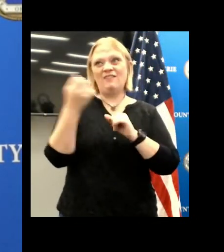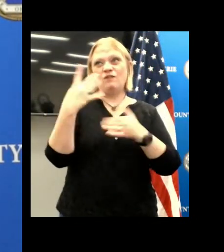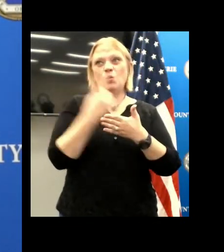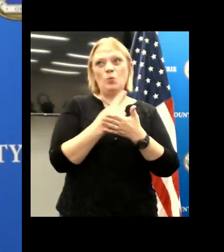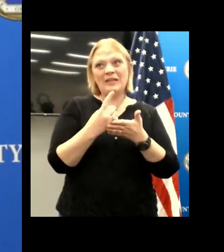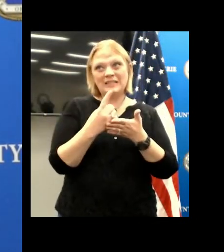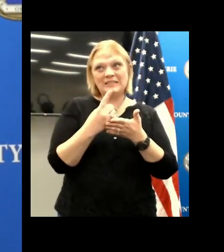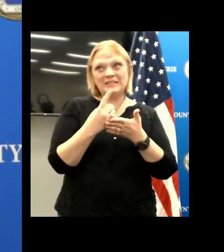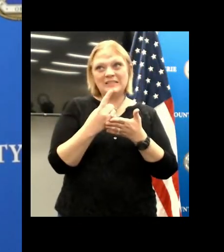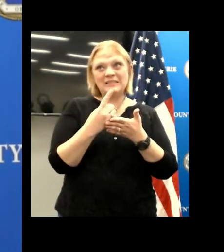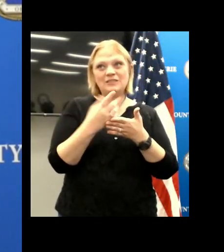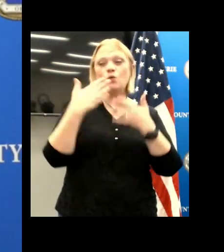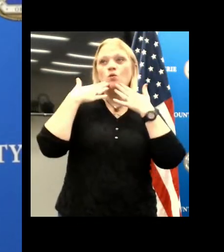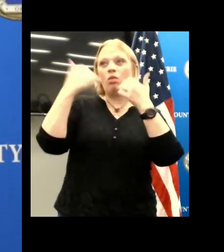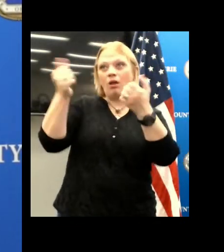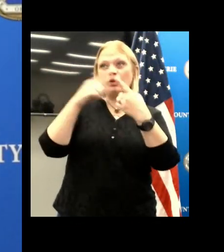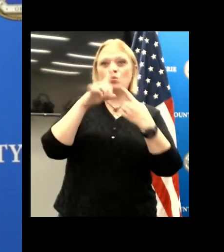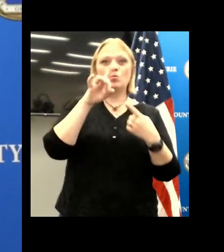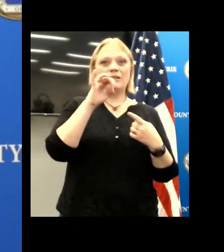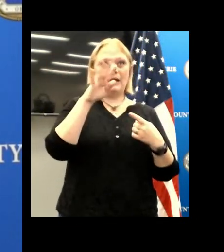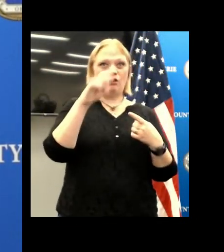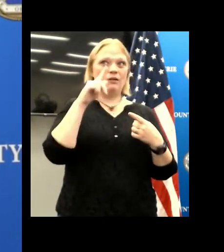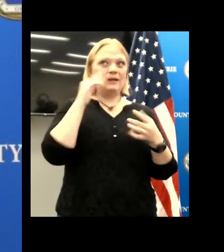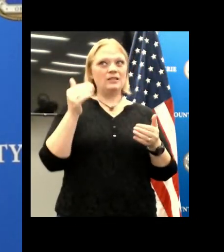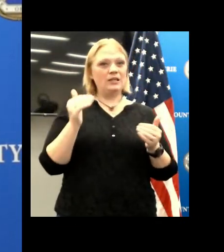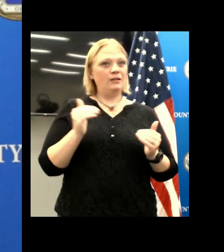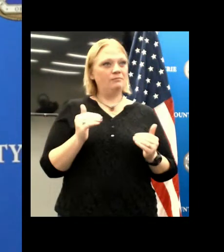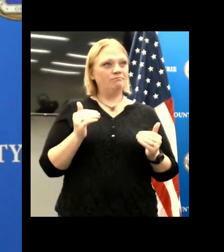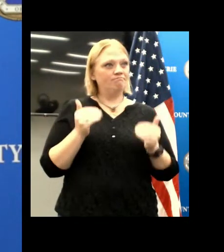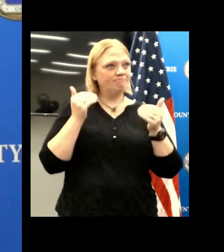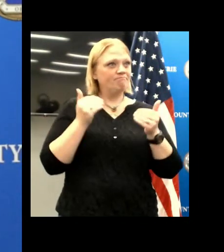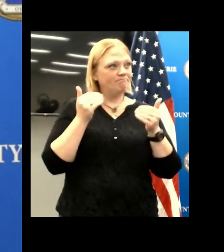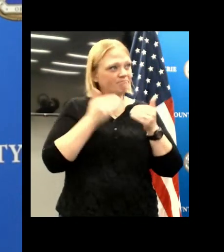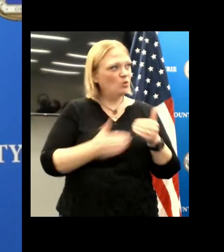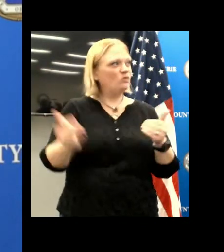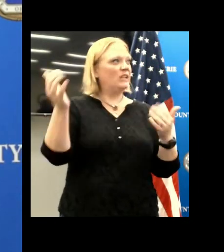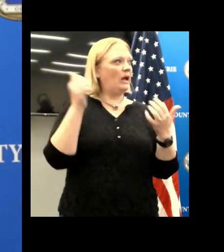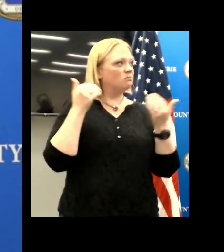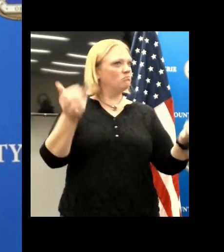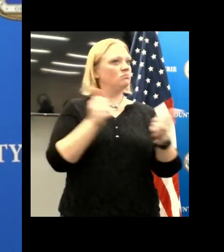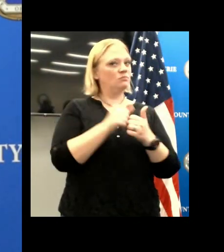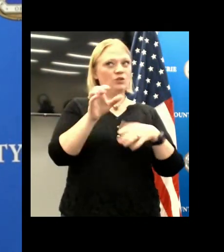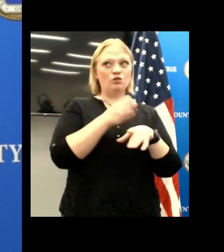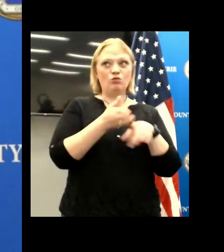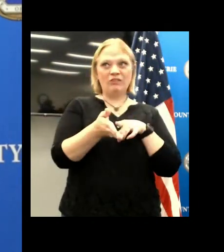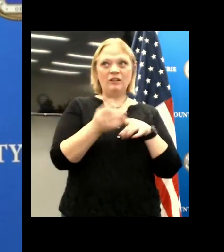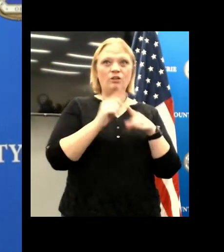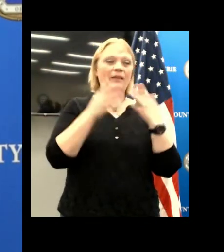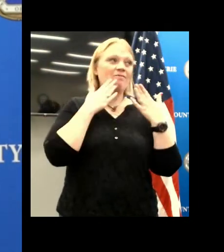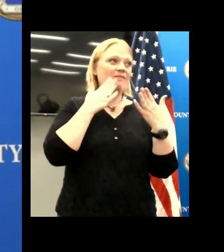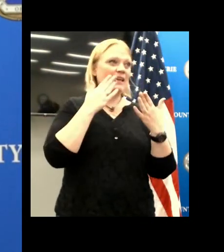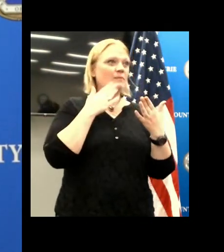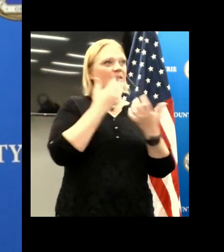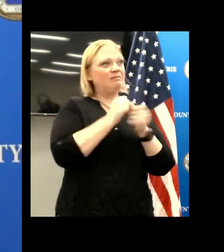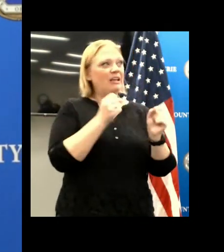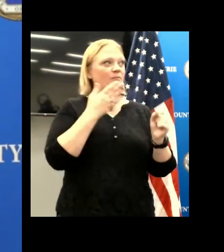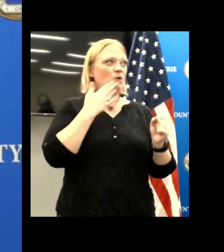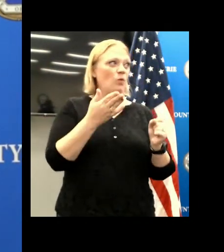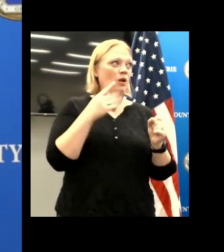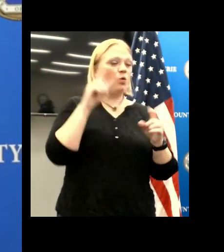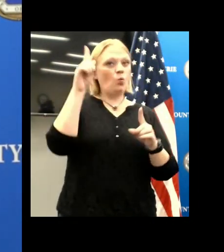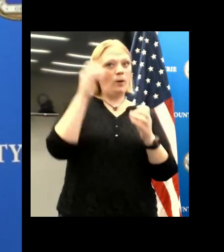weeks. So good luck to Derek as he moves forward in his career. But I just want to thank everyone, be safe and well, and just one more